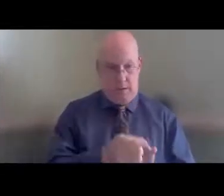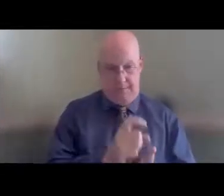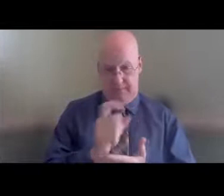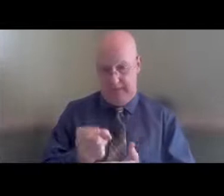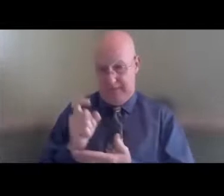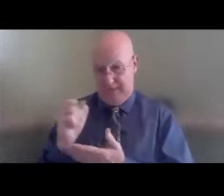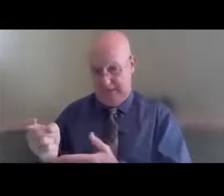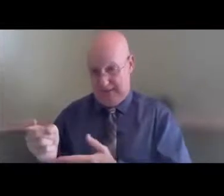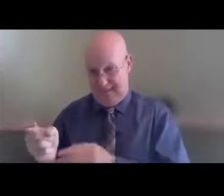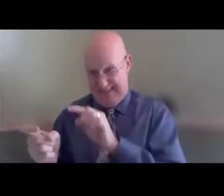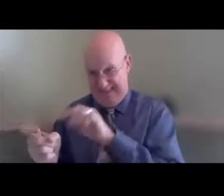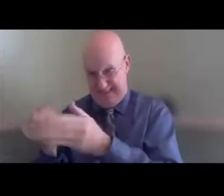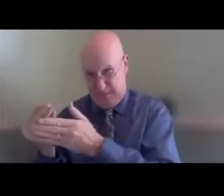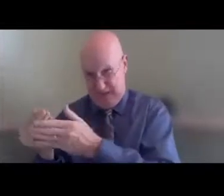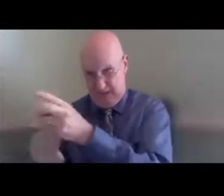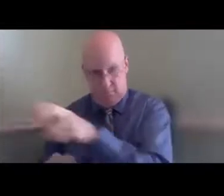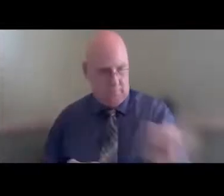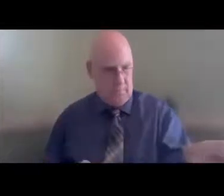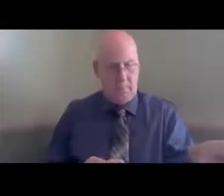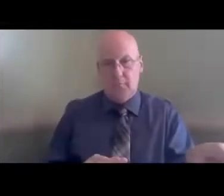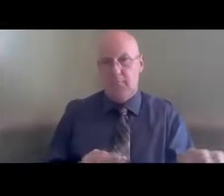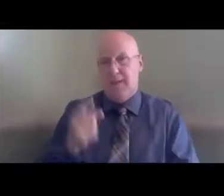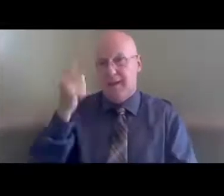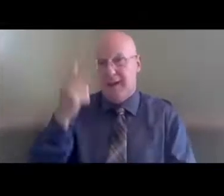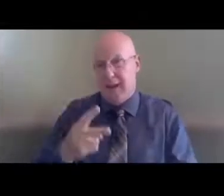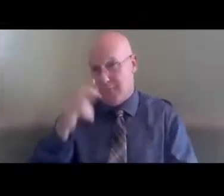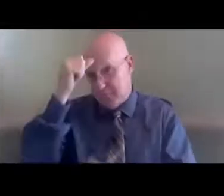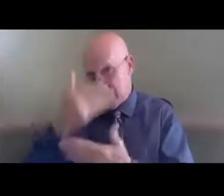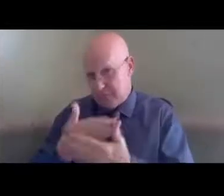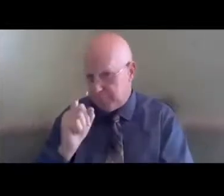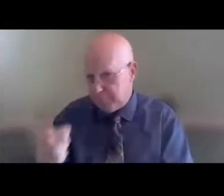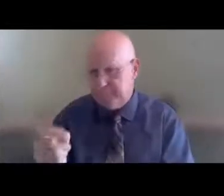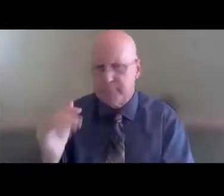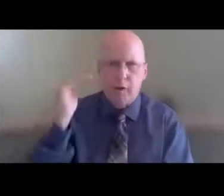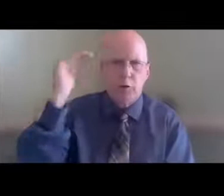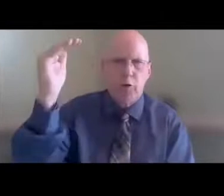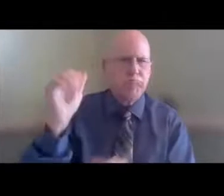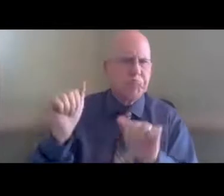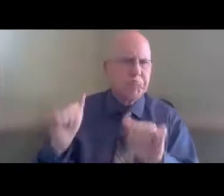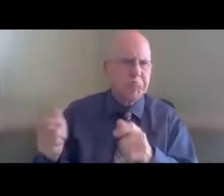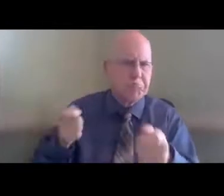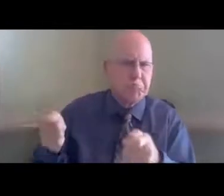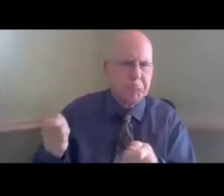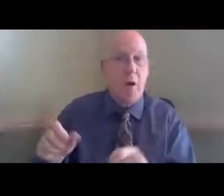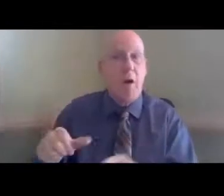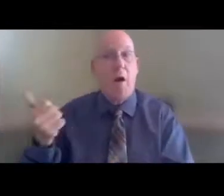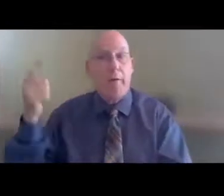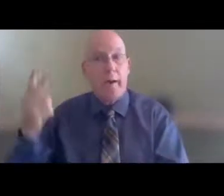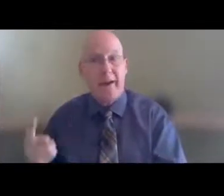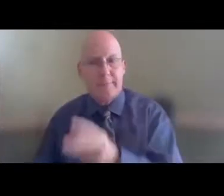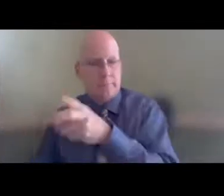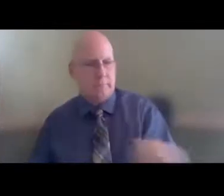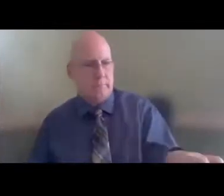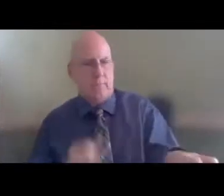children, then I want to give half maybe to my son, who's an adult and capable. My other half is going to go to